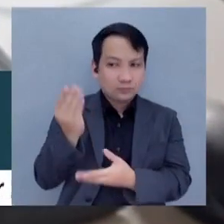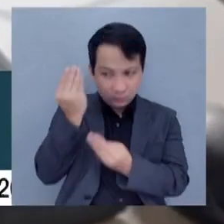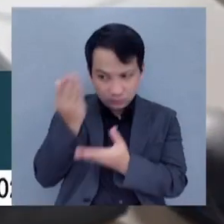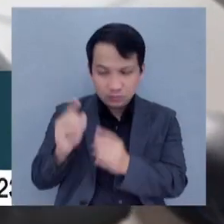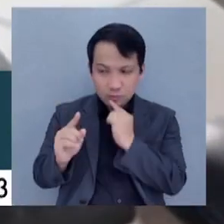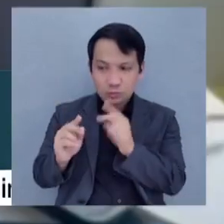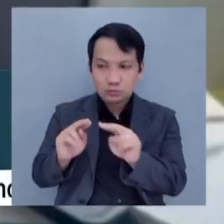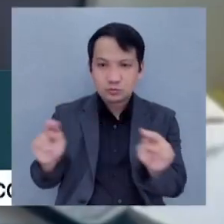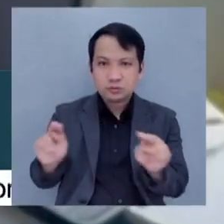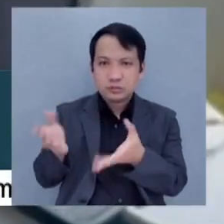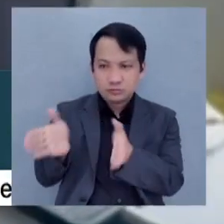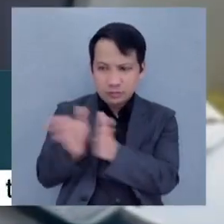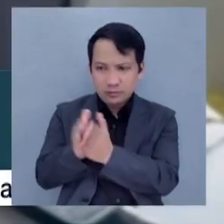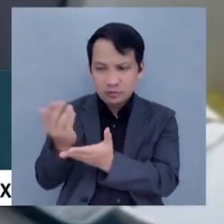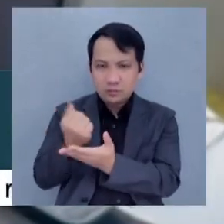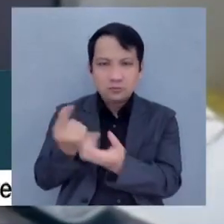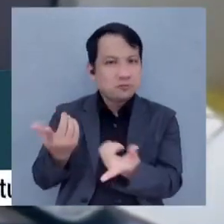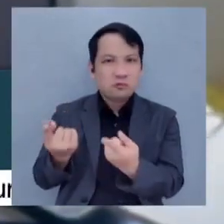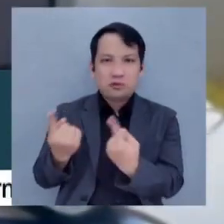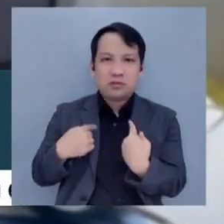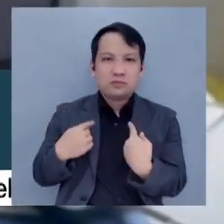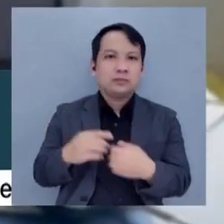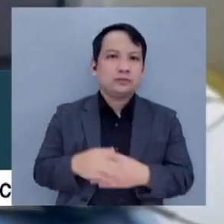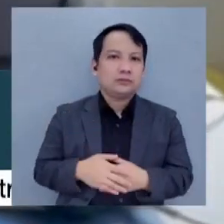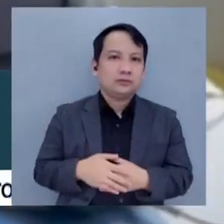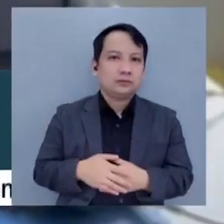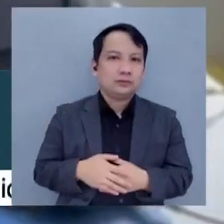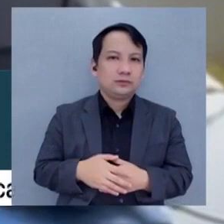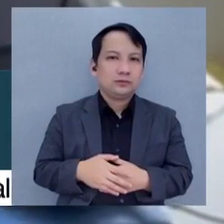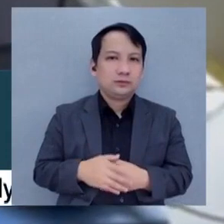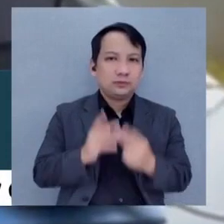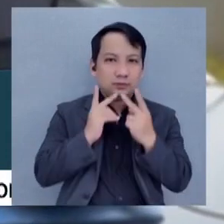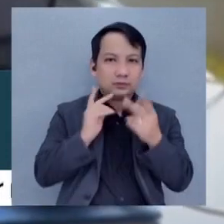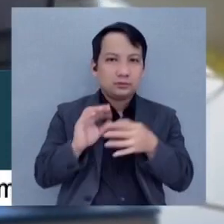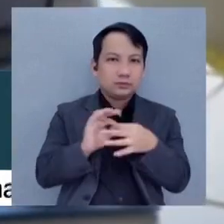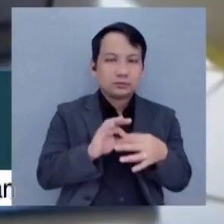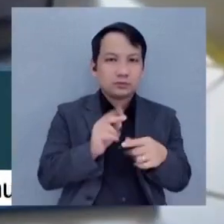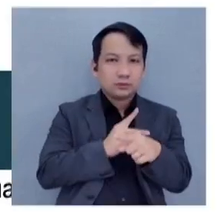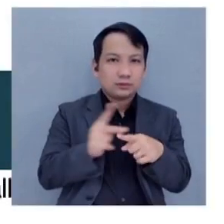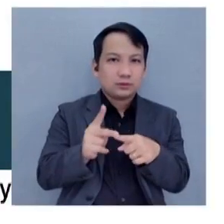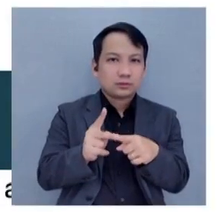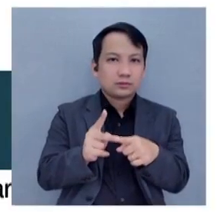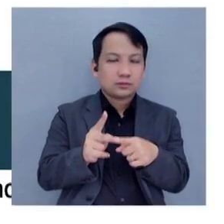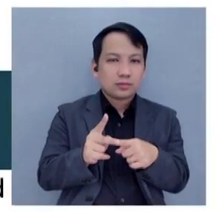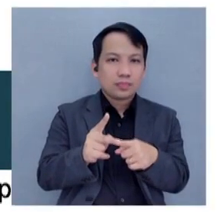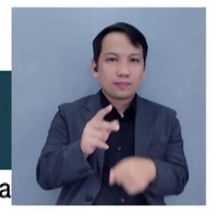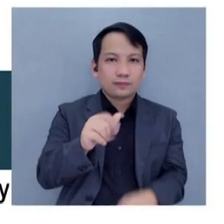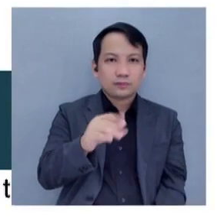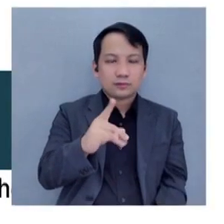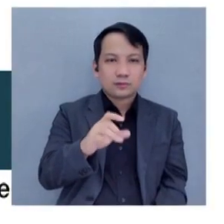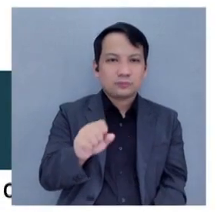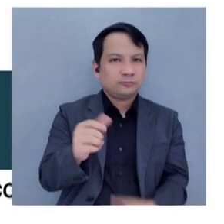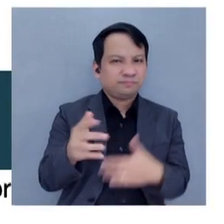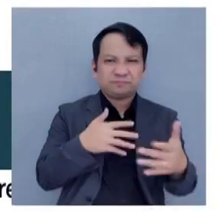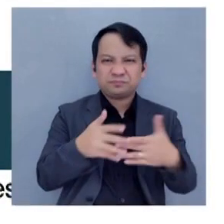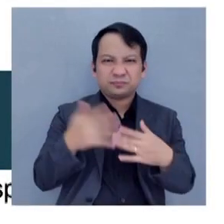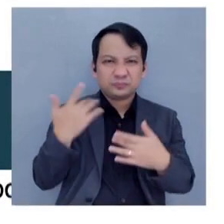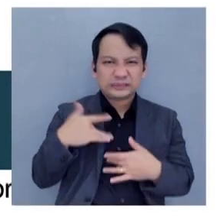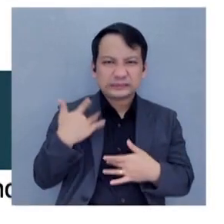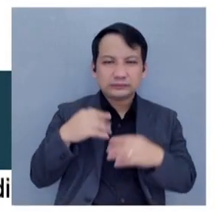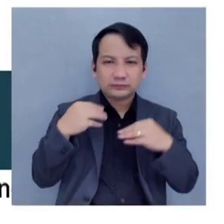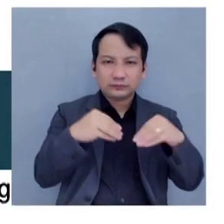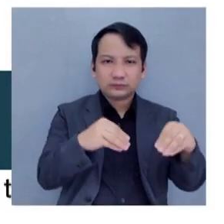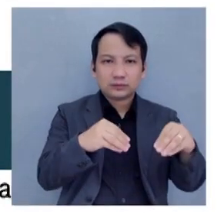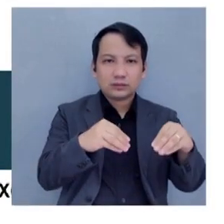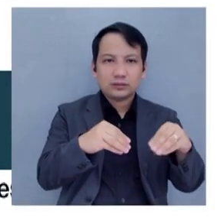they have yet to respond to our request. According to public relations professional Andy Saracho, whether it was a marketing stunt or not, the act was